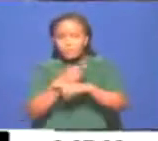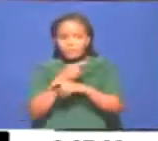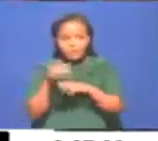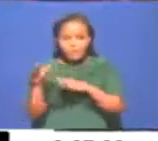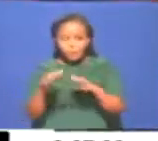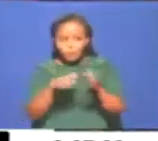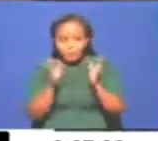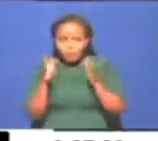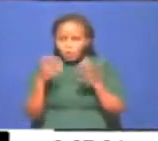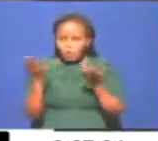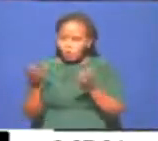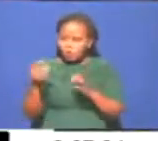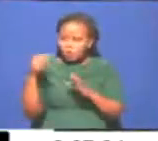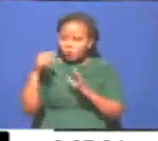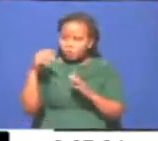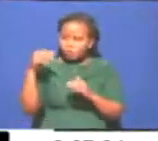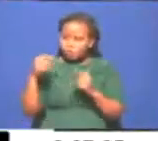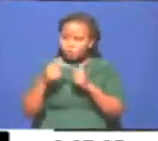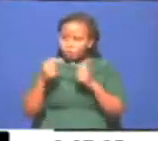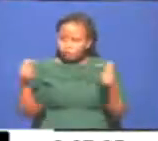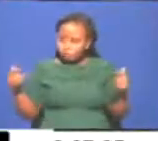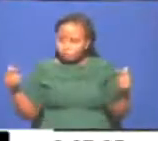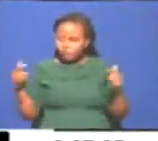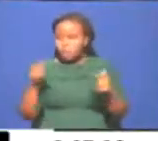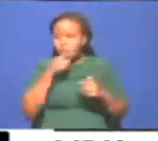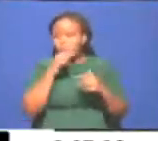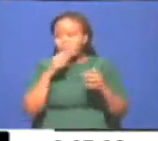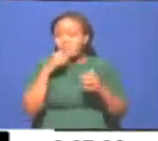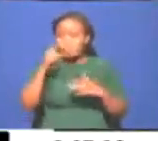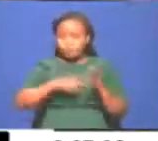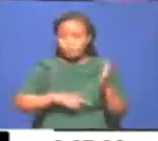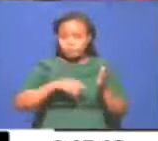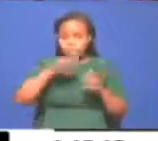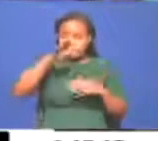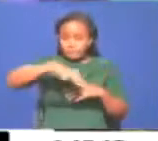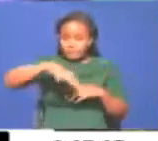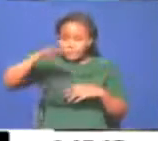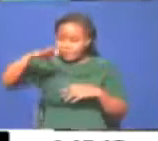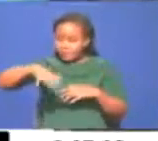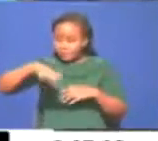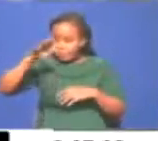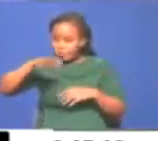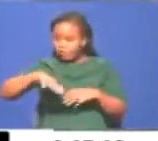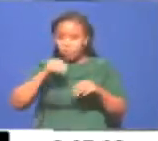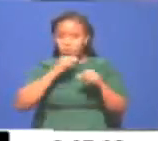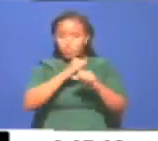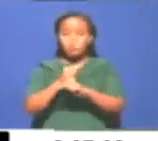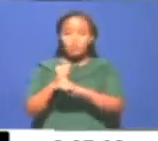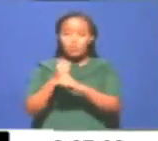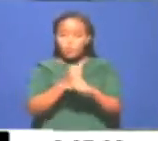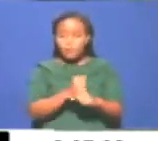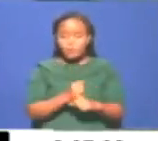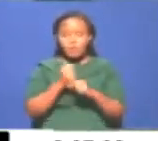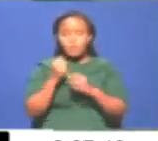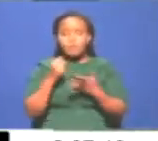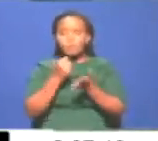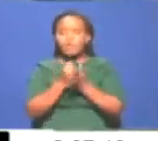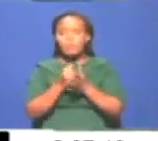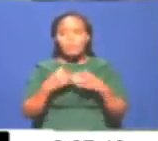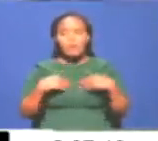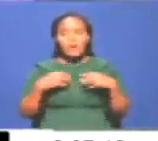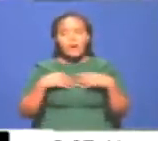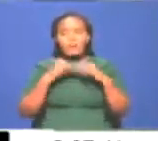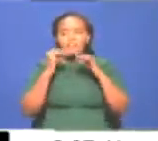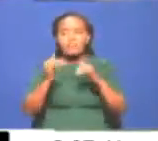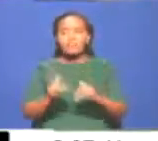down. Duncan says the renovation at Uhuru Park will go a long way in breathing new life into a